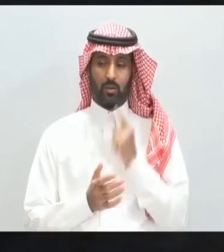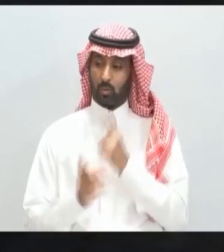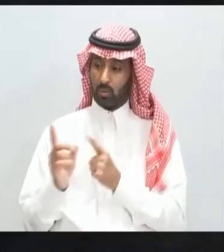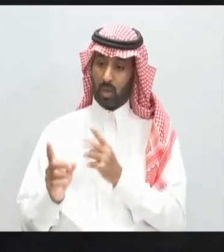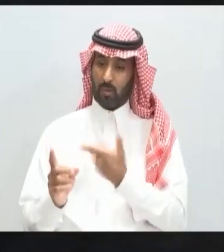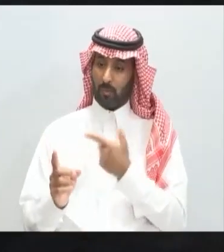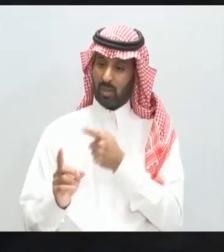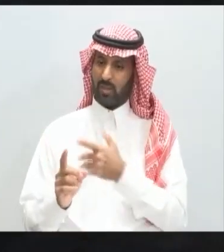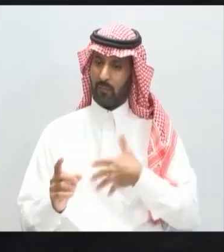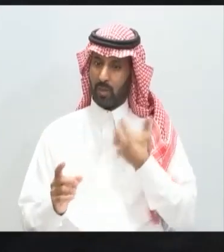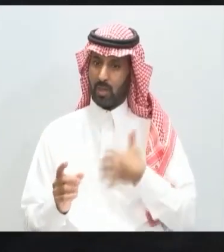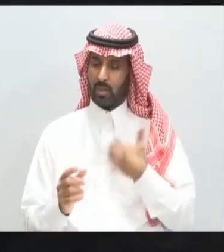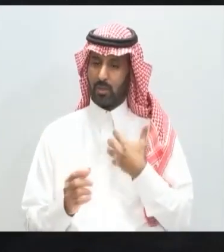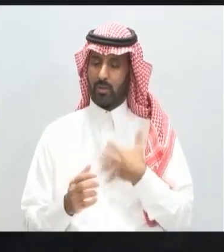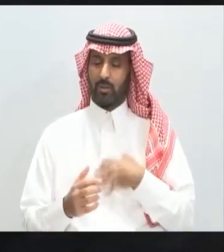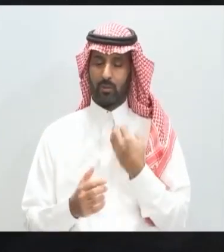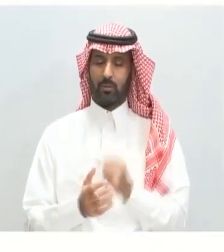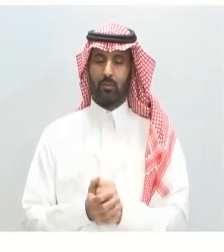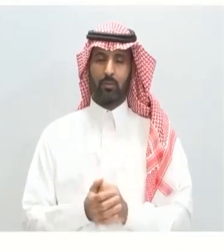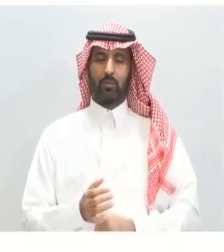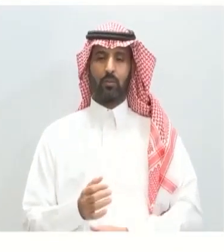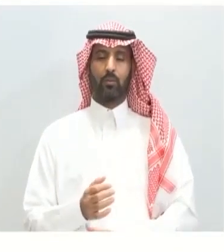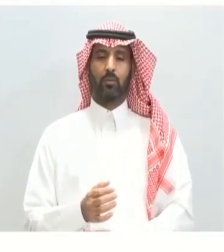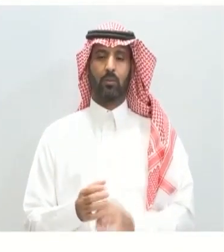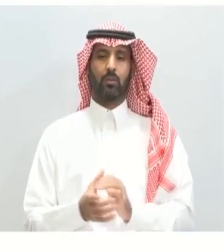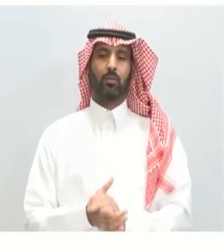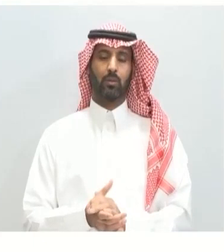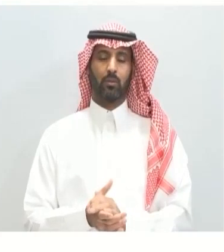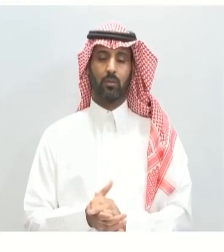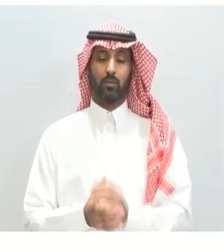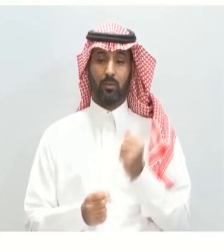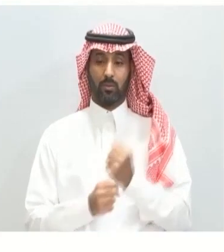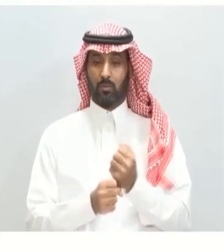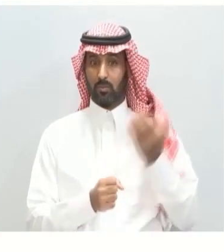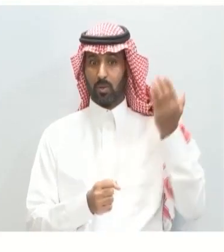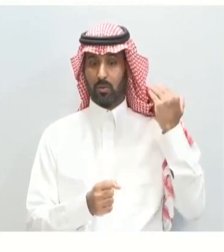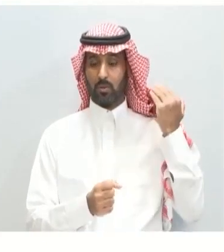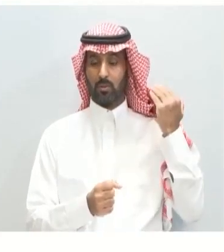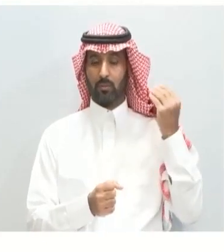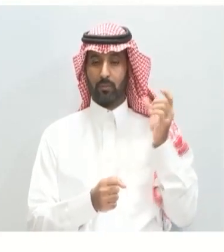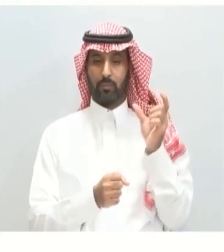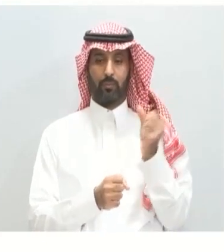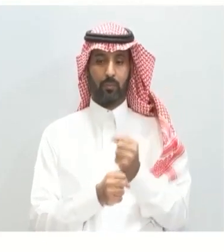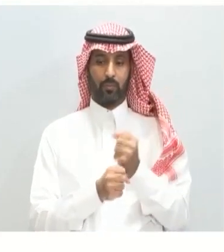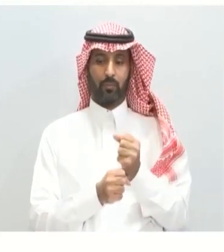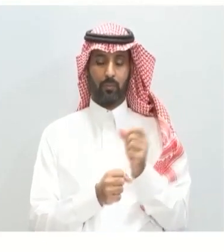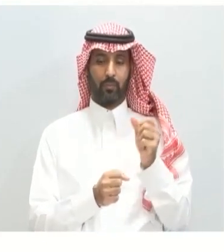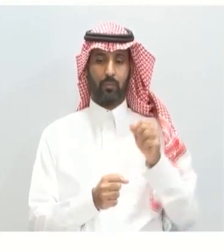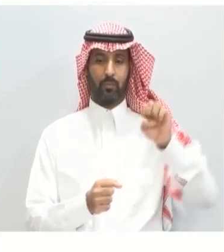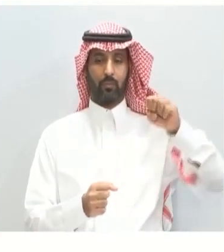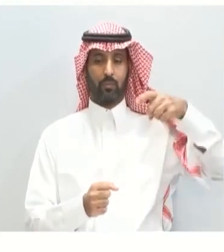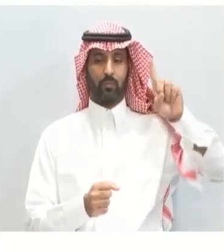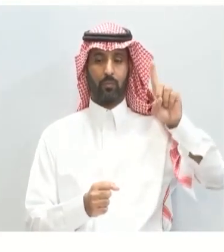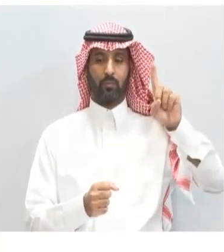else feels, you use the, of course, the past participle. You can notice here the ed